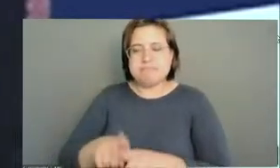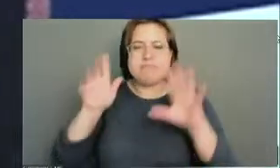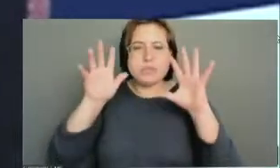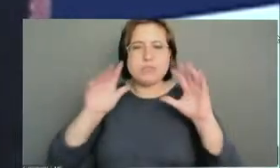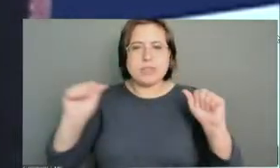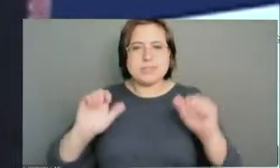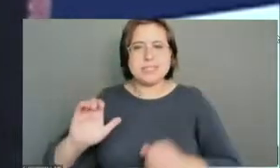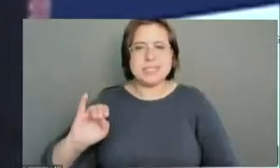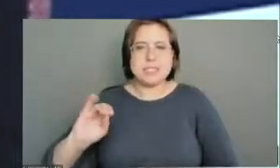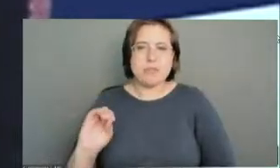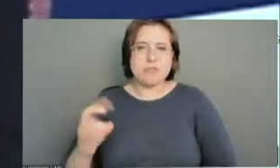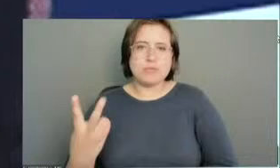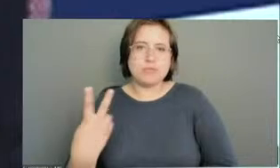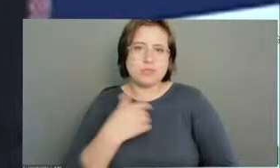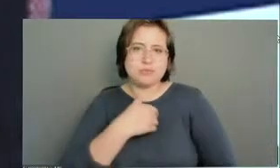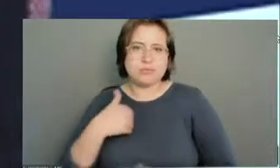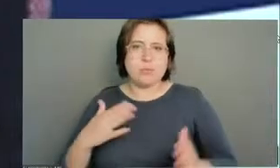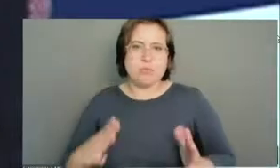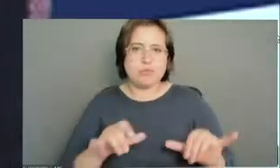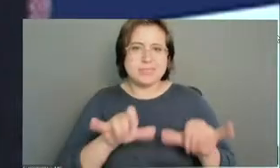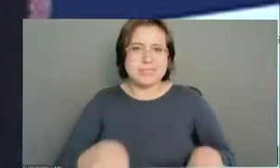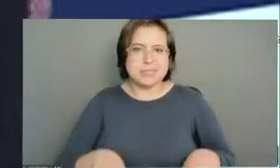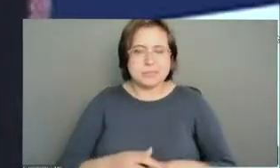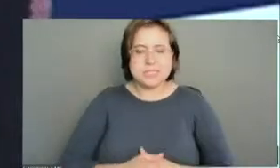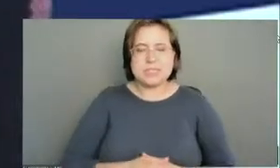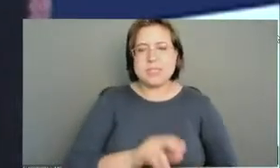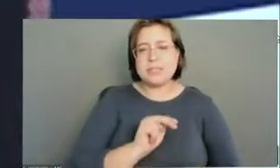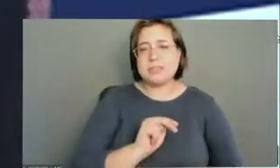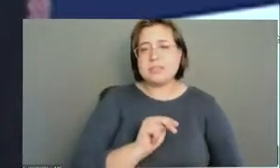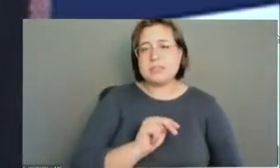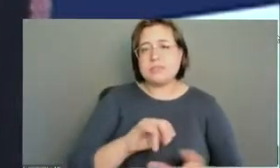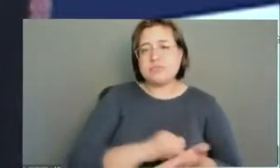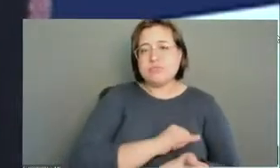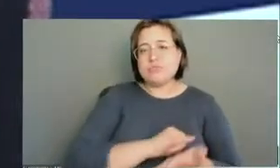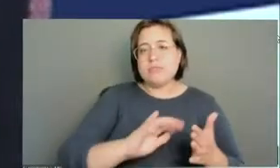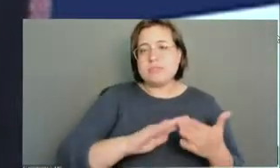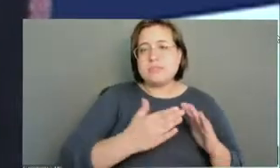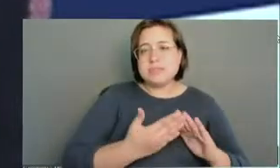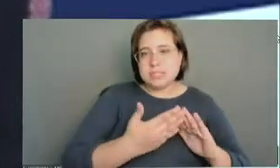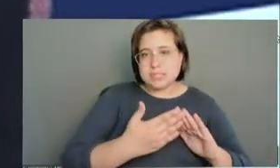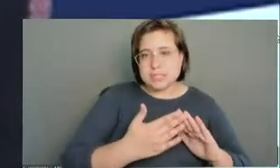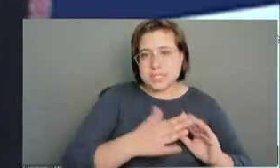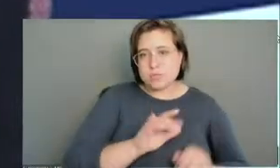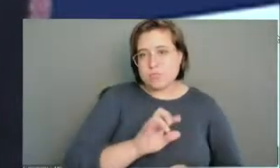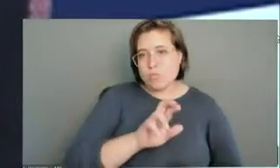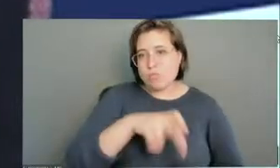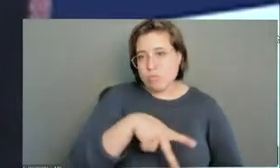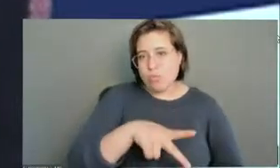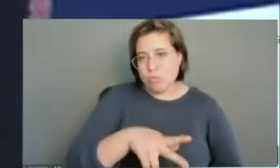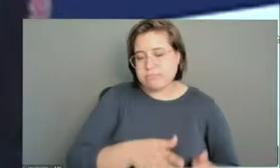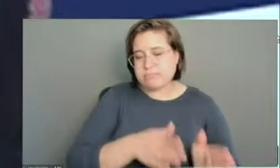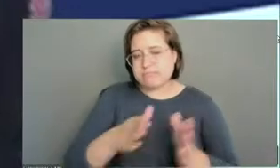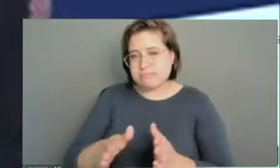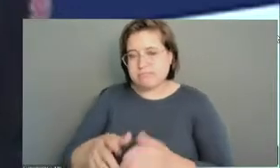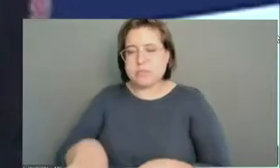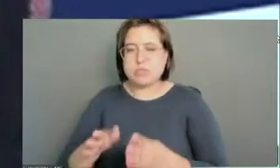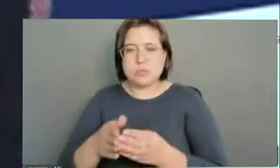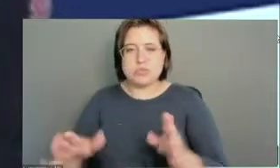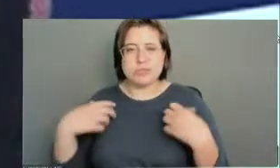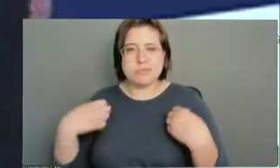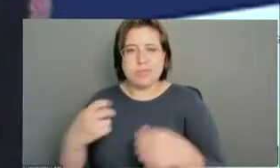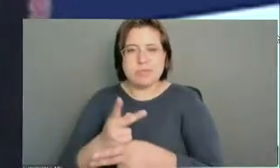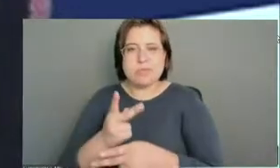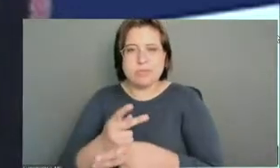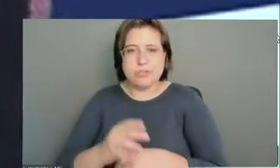two member systems, the New York City Health and Hospitals Corporation, as well as Tampa General Healthcare. He has